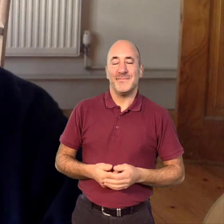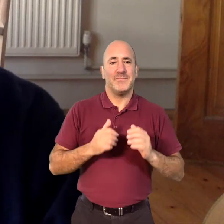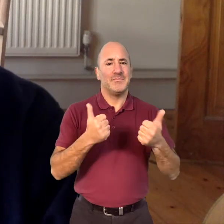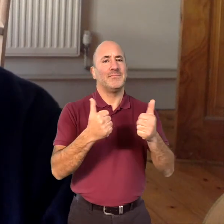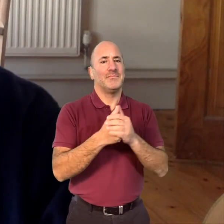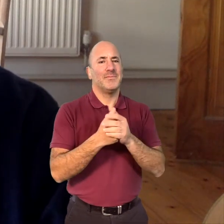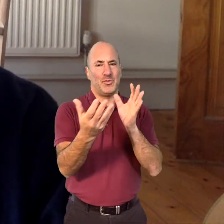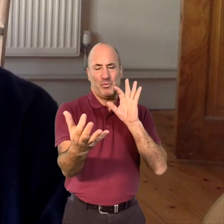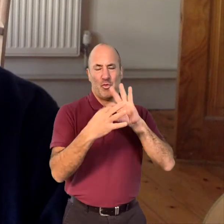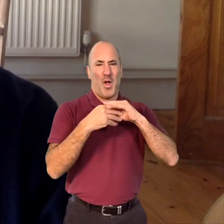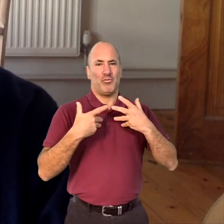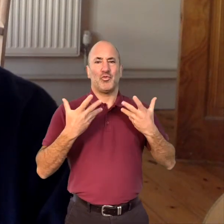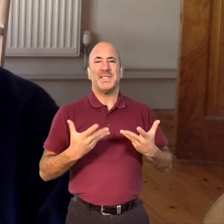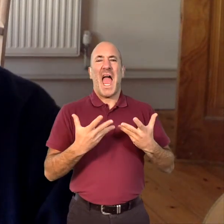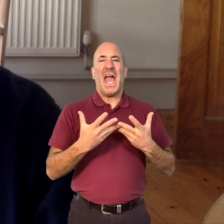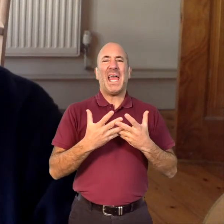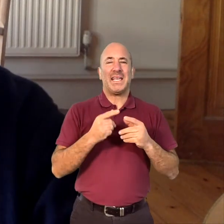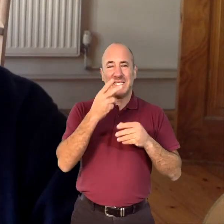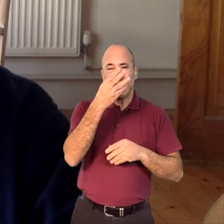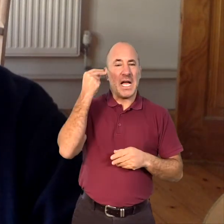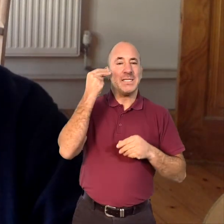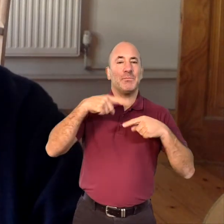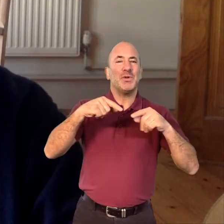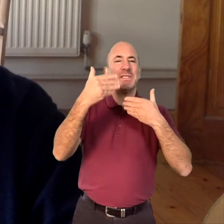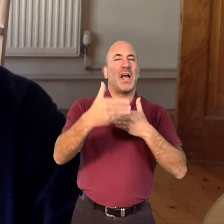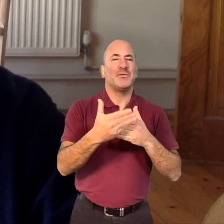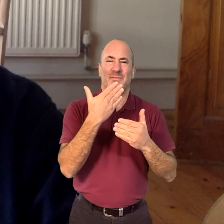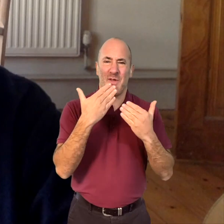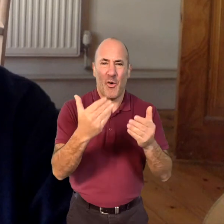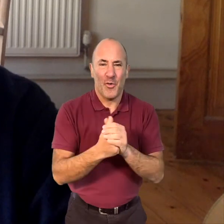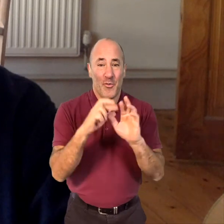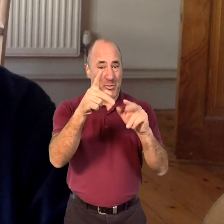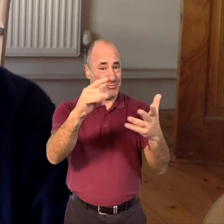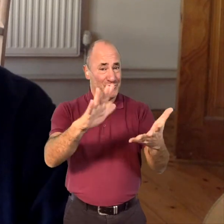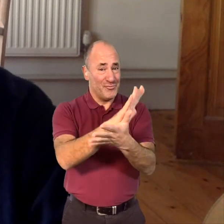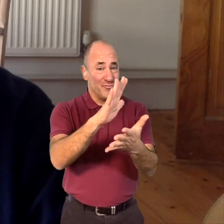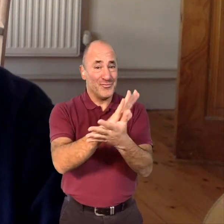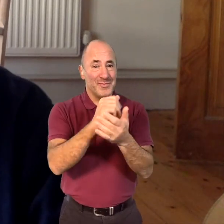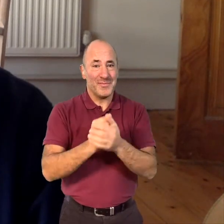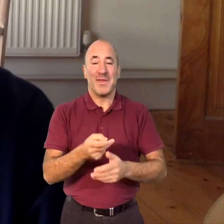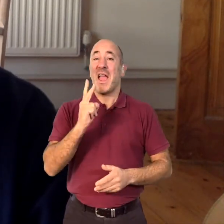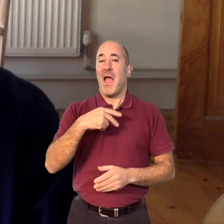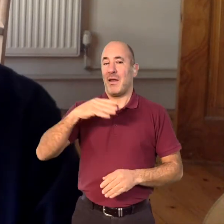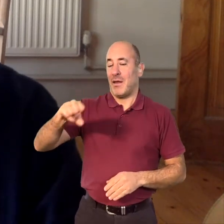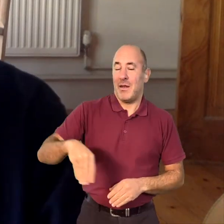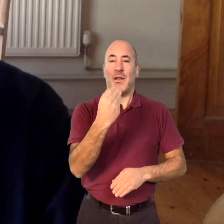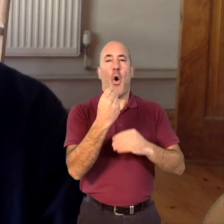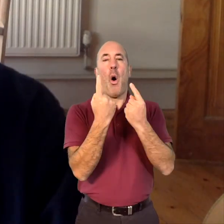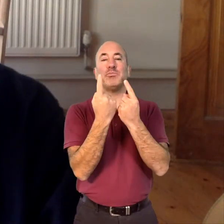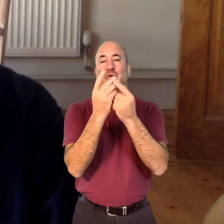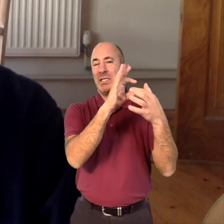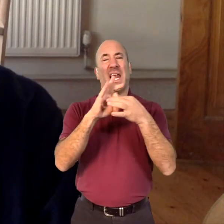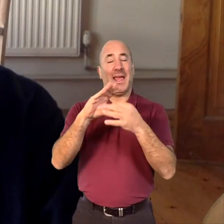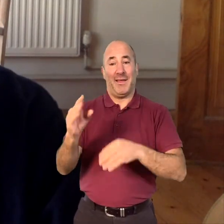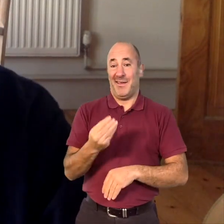Okay, so thank you so much for joining me in today's Sense music session. I hope you enjoyed it.